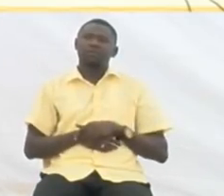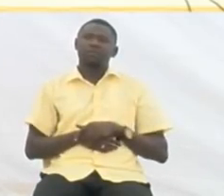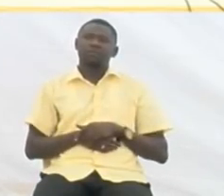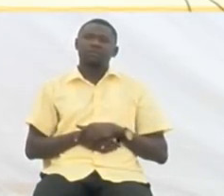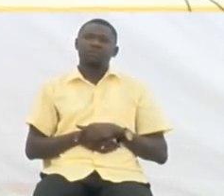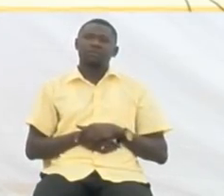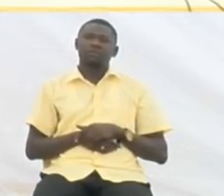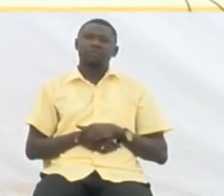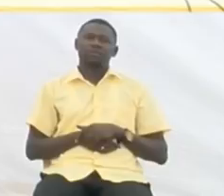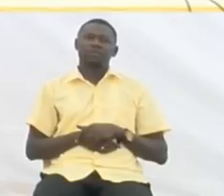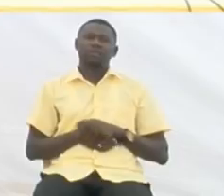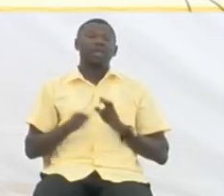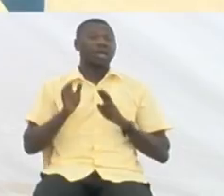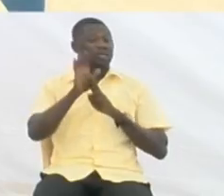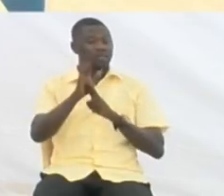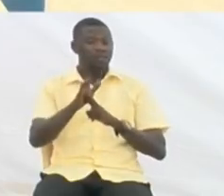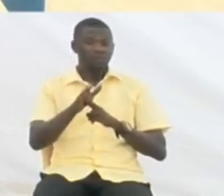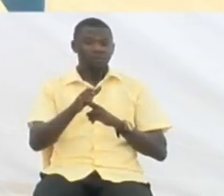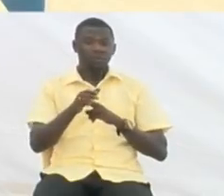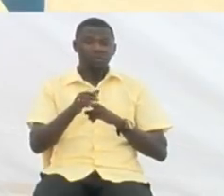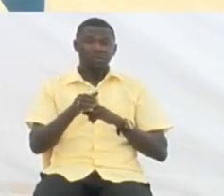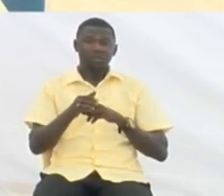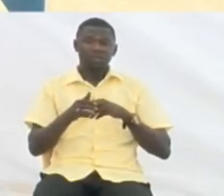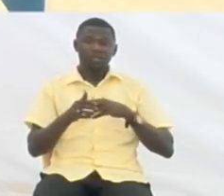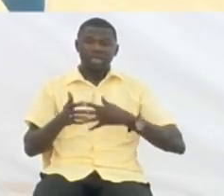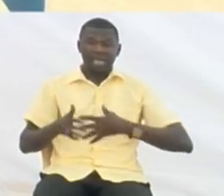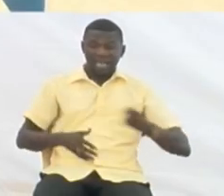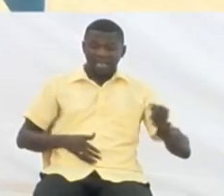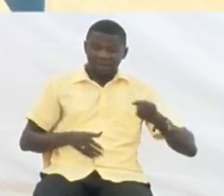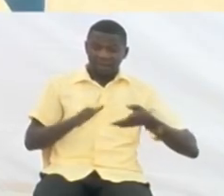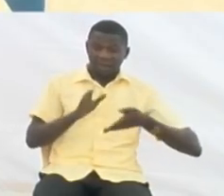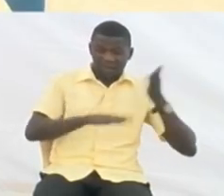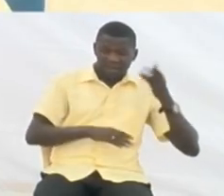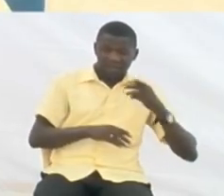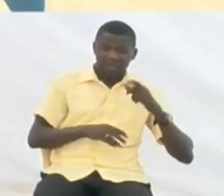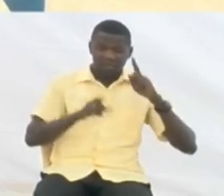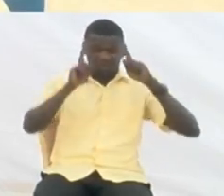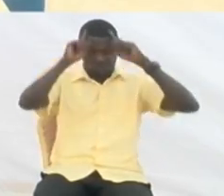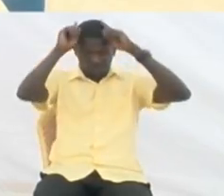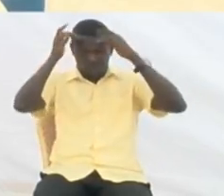village. When a hyena passes and a goat got lost,